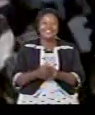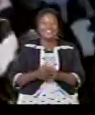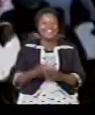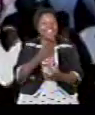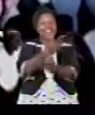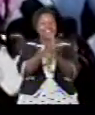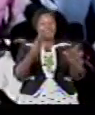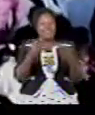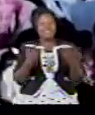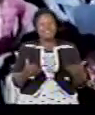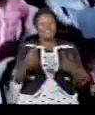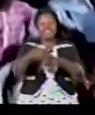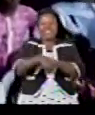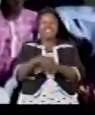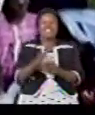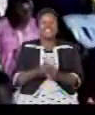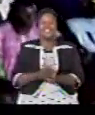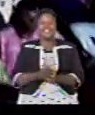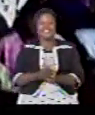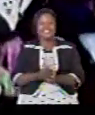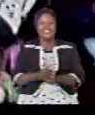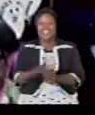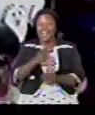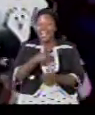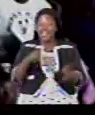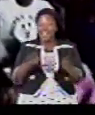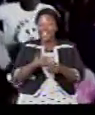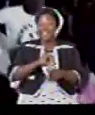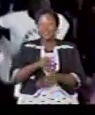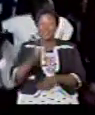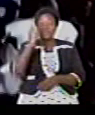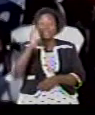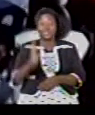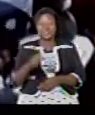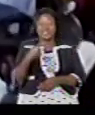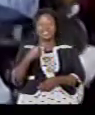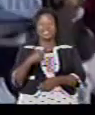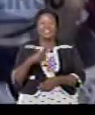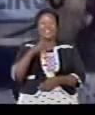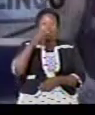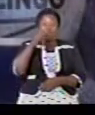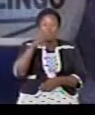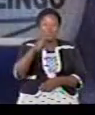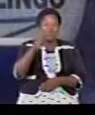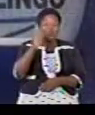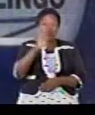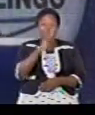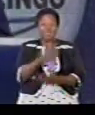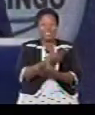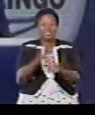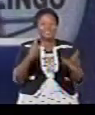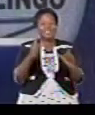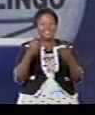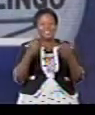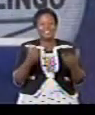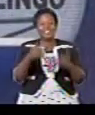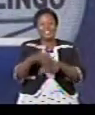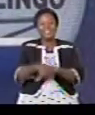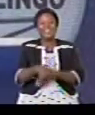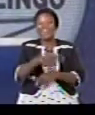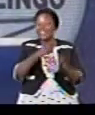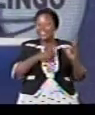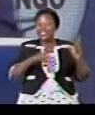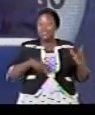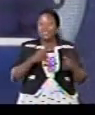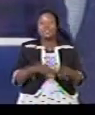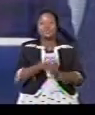Liberation tonight. And as our pastor said, jubilation tonight. And the Lord